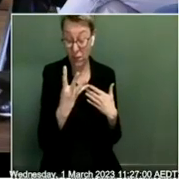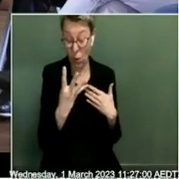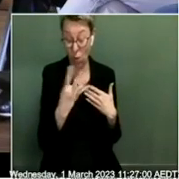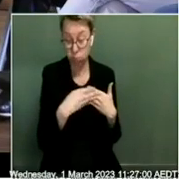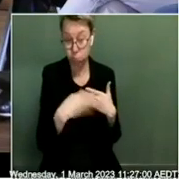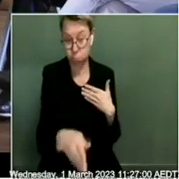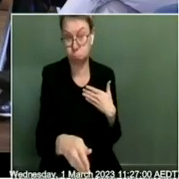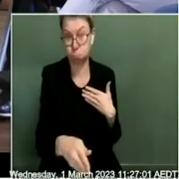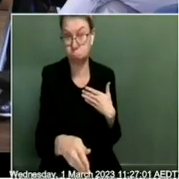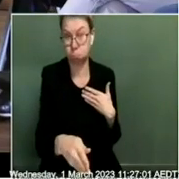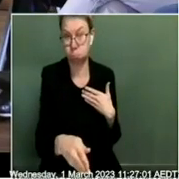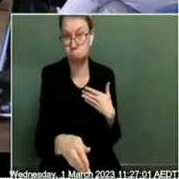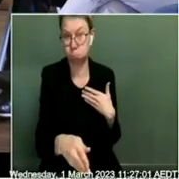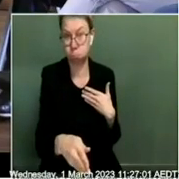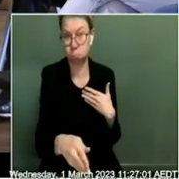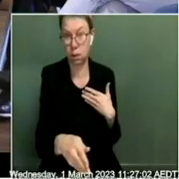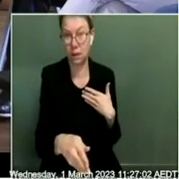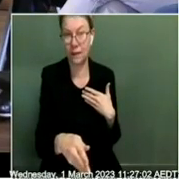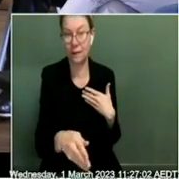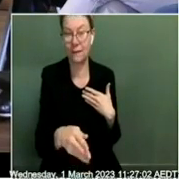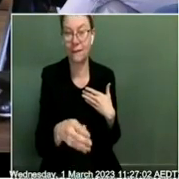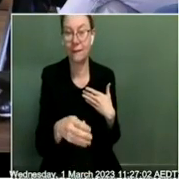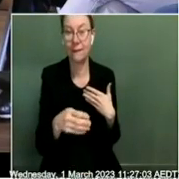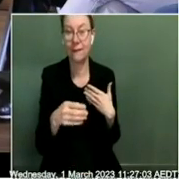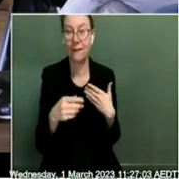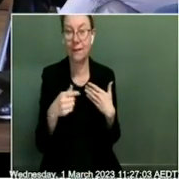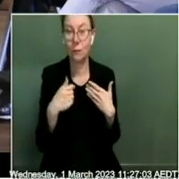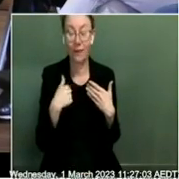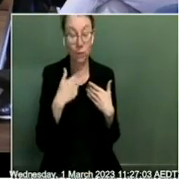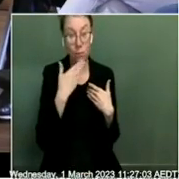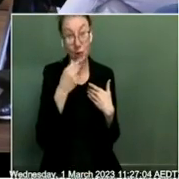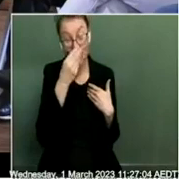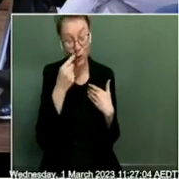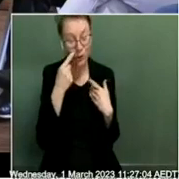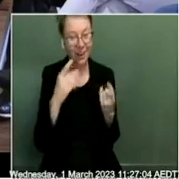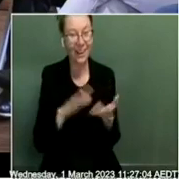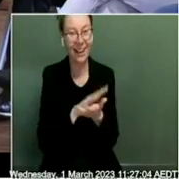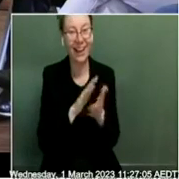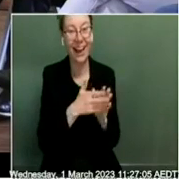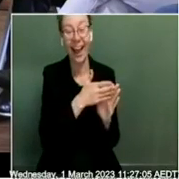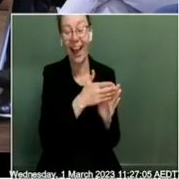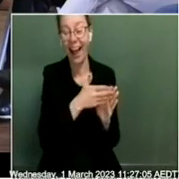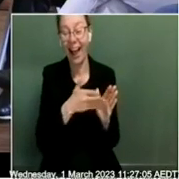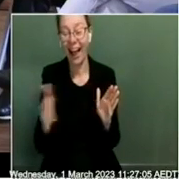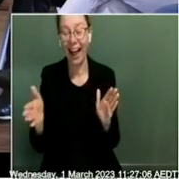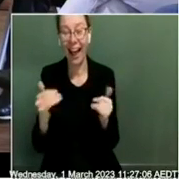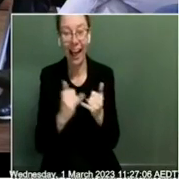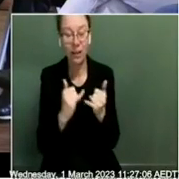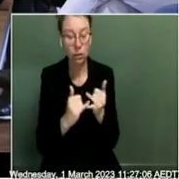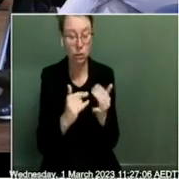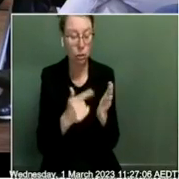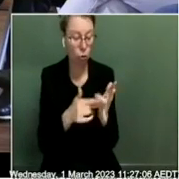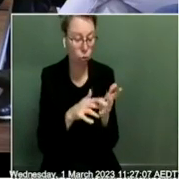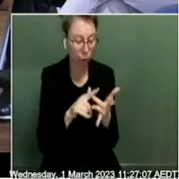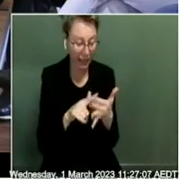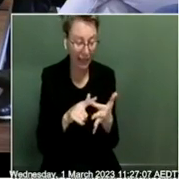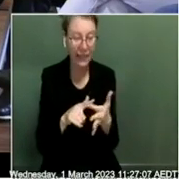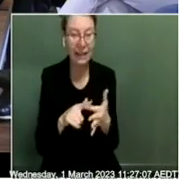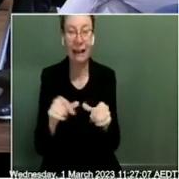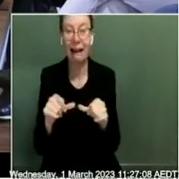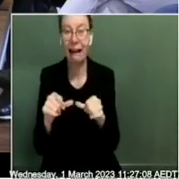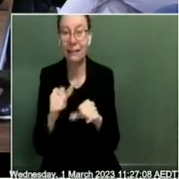then come the end of that with Uncle Ronnie and Auntie Gloria and Auntie Letty, they were just